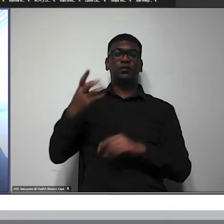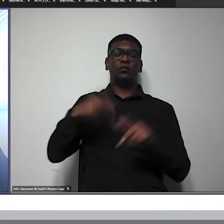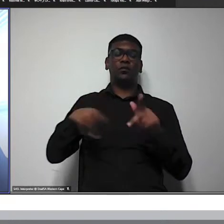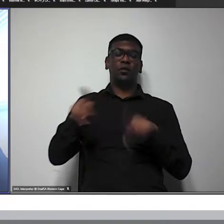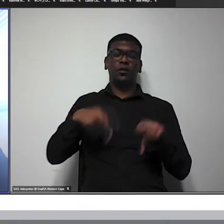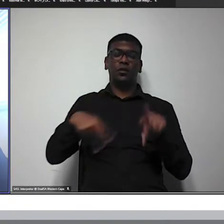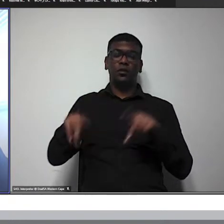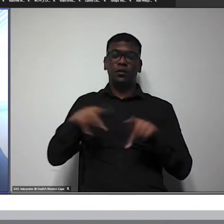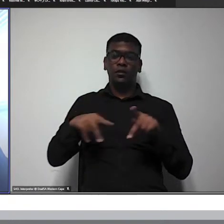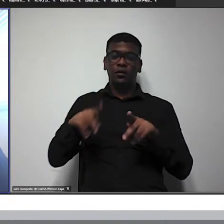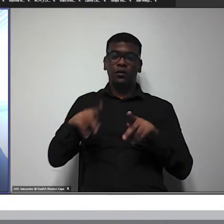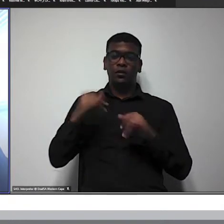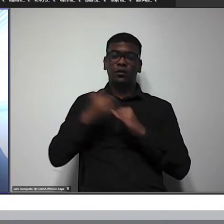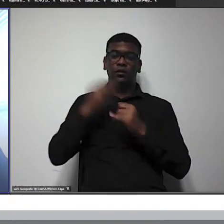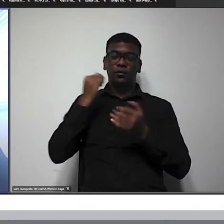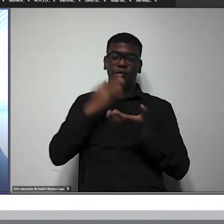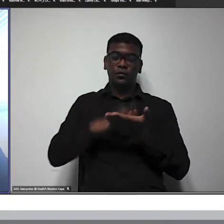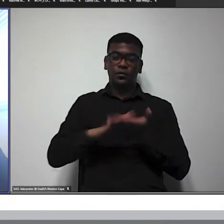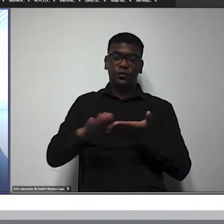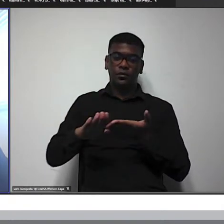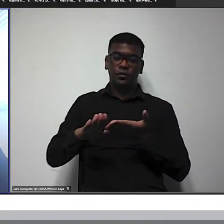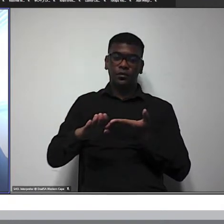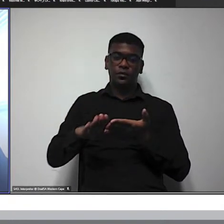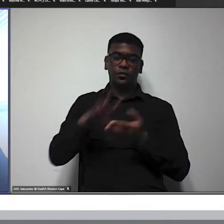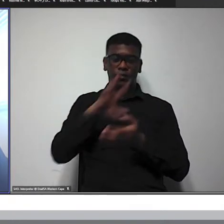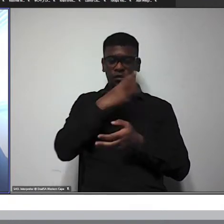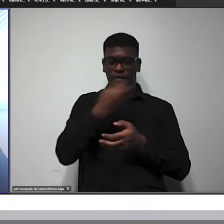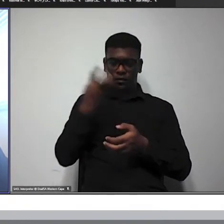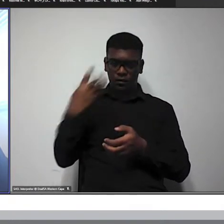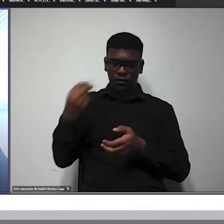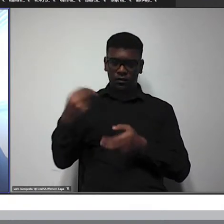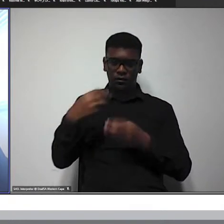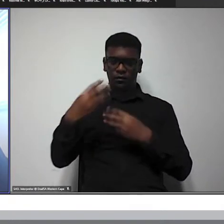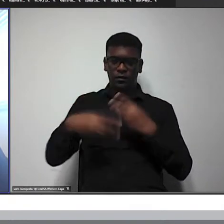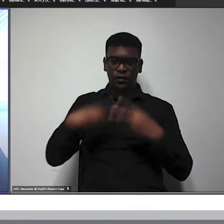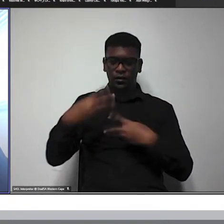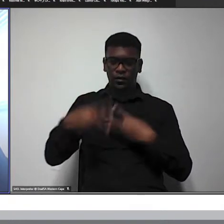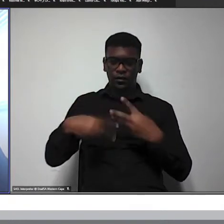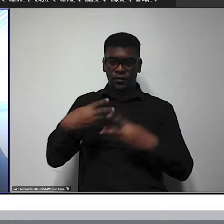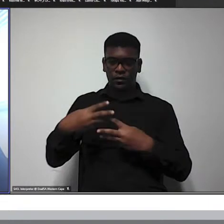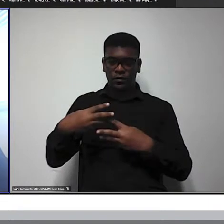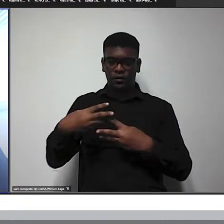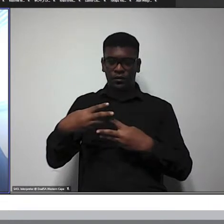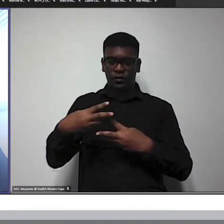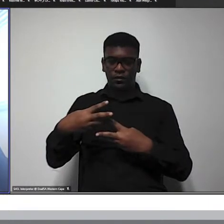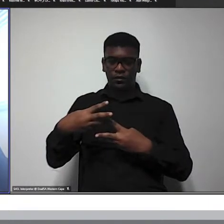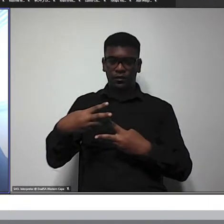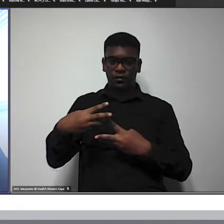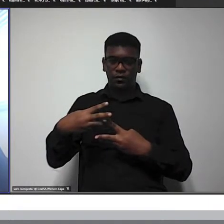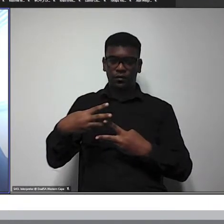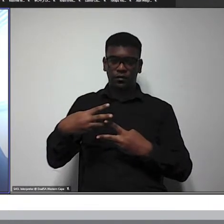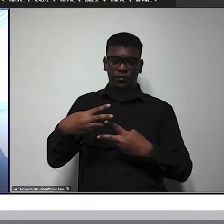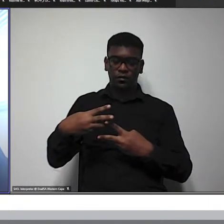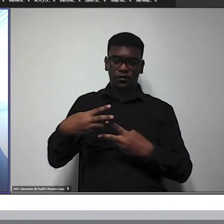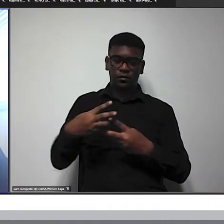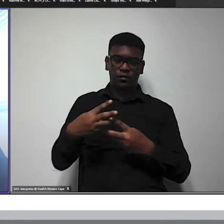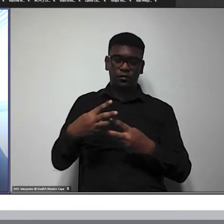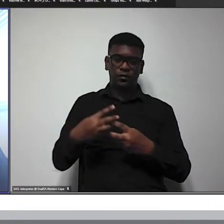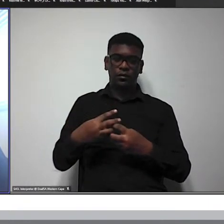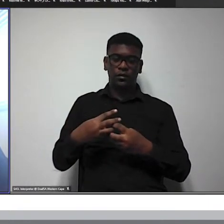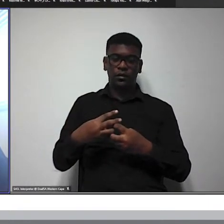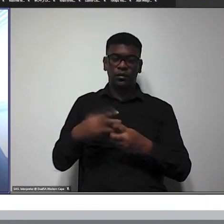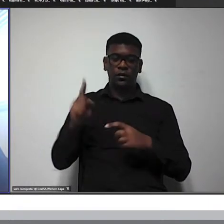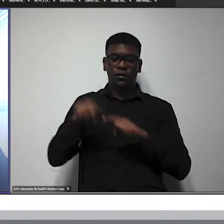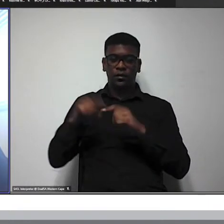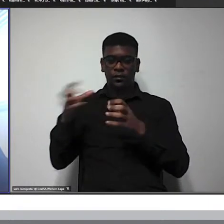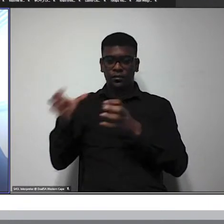know, in Mitchell's Plain are employed in some actually of the sectors and subsectors that are actually, you